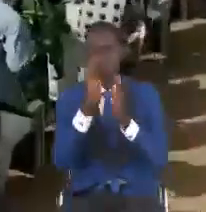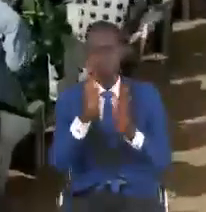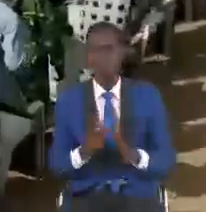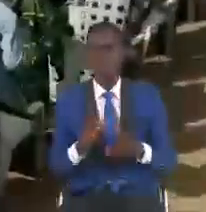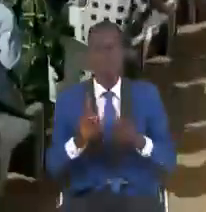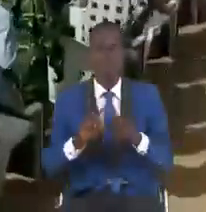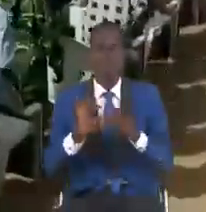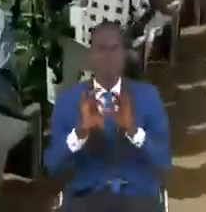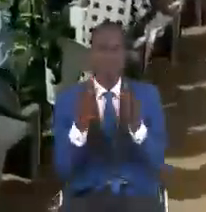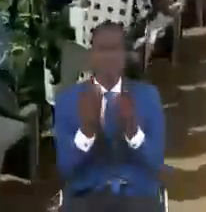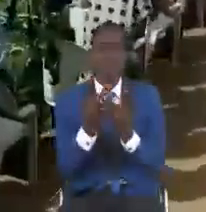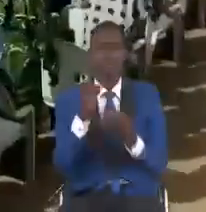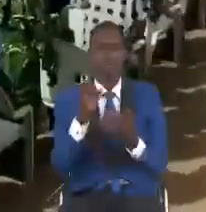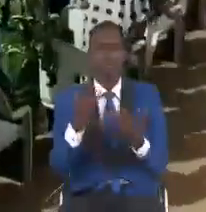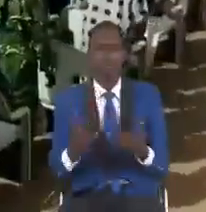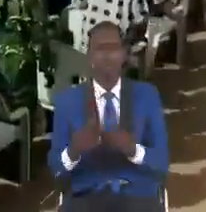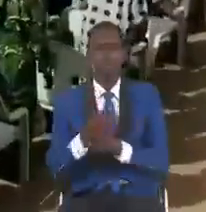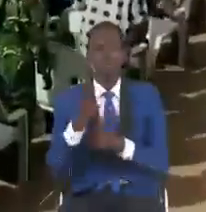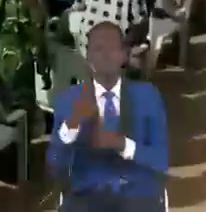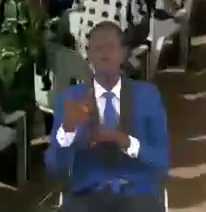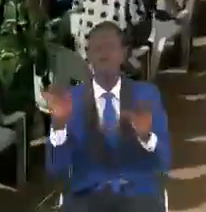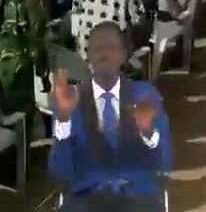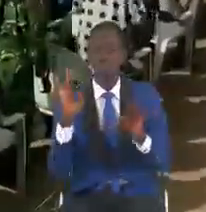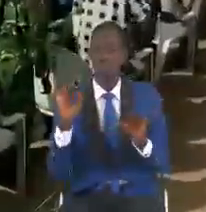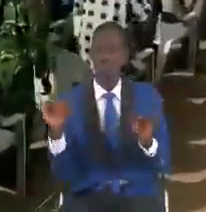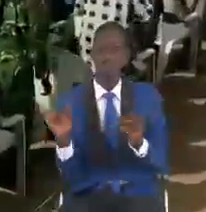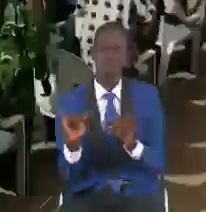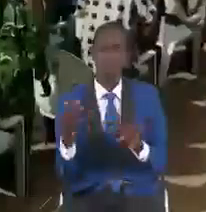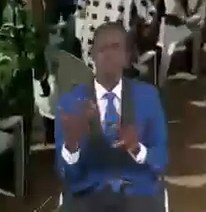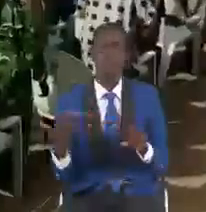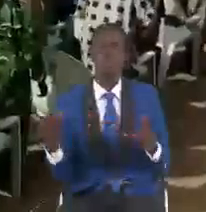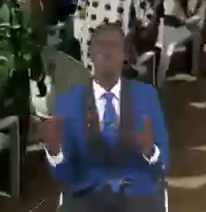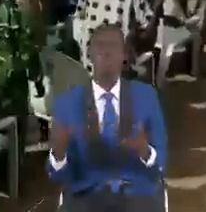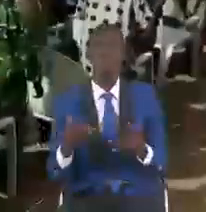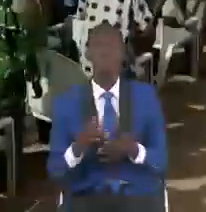today? Go ahead and preach that.